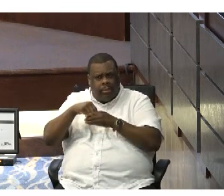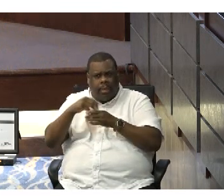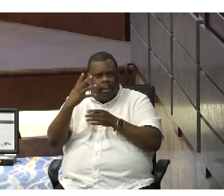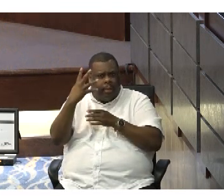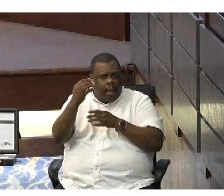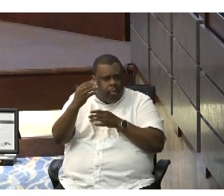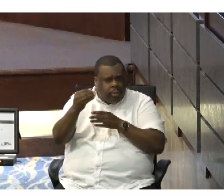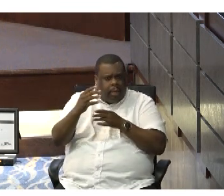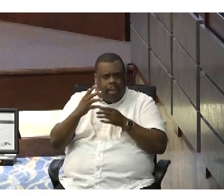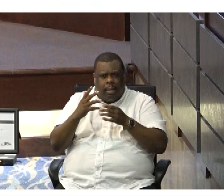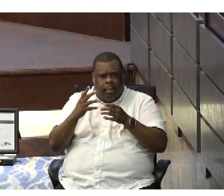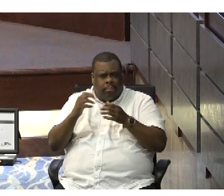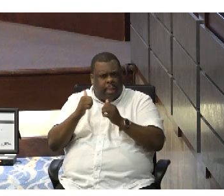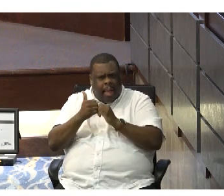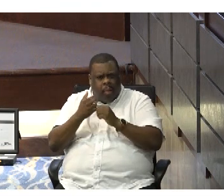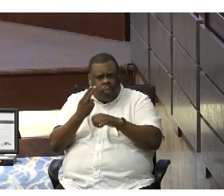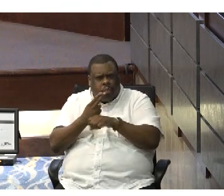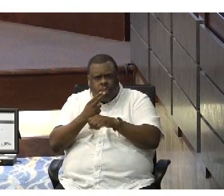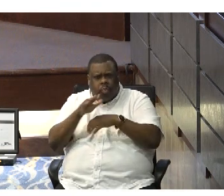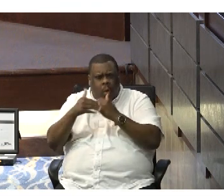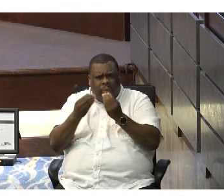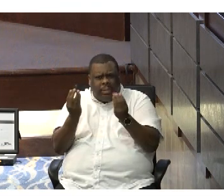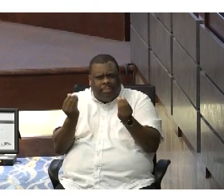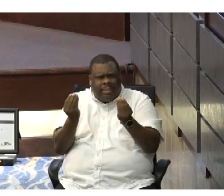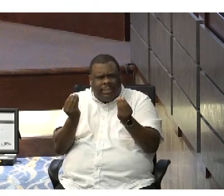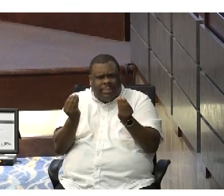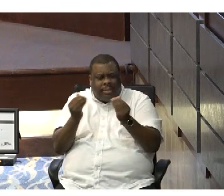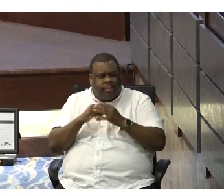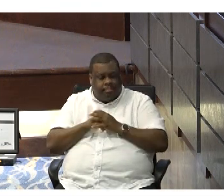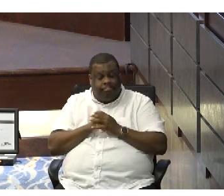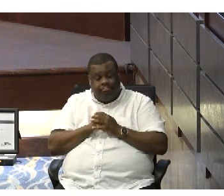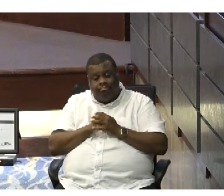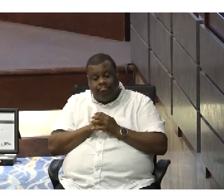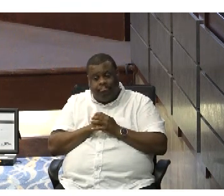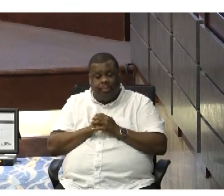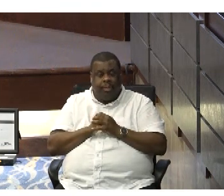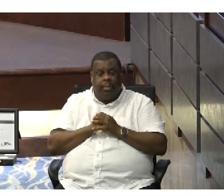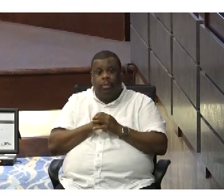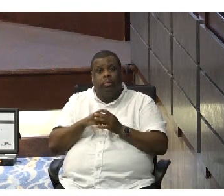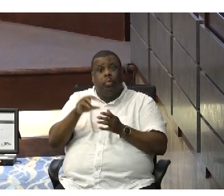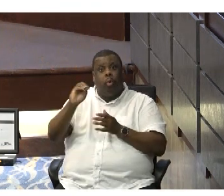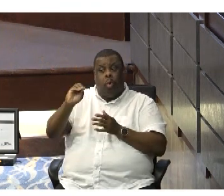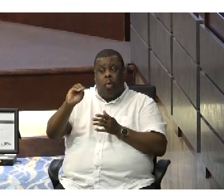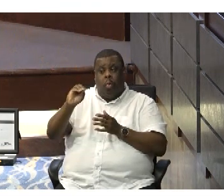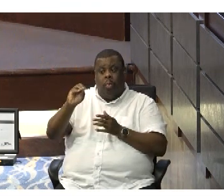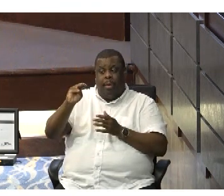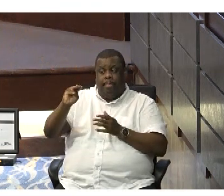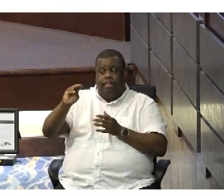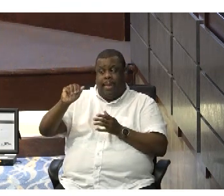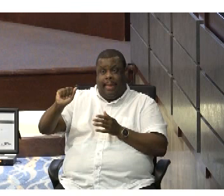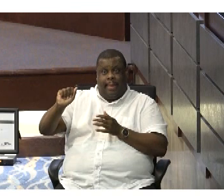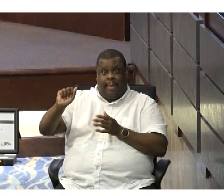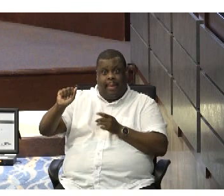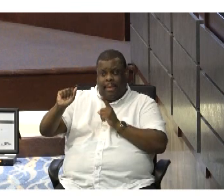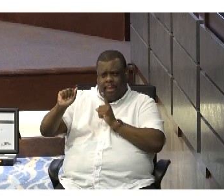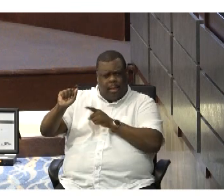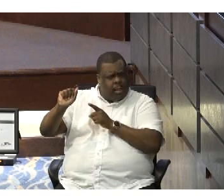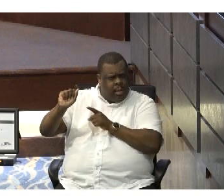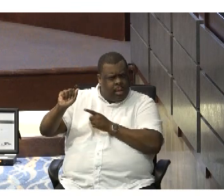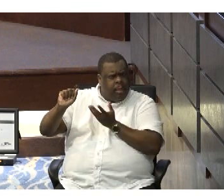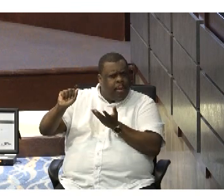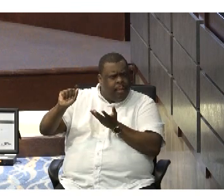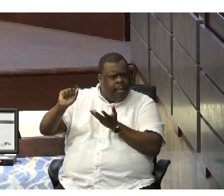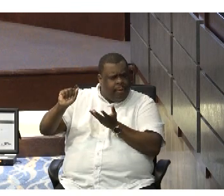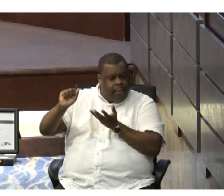spaces in ways that we hadn't even imagined. So just a little word about OMA. They are